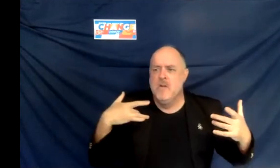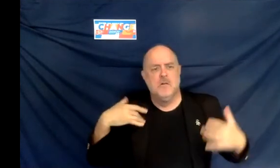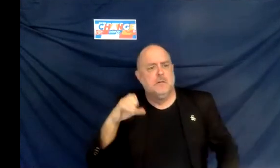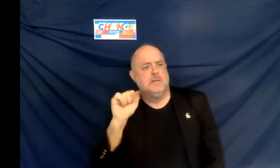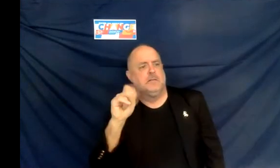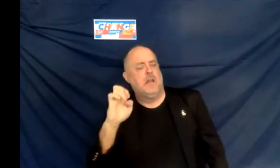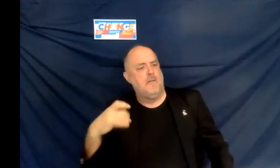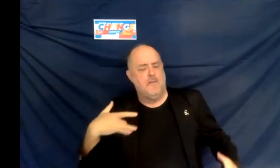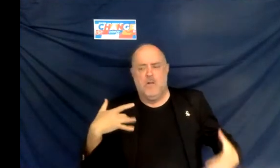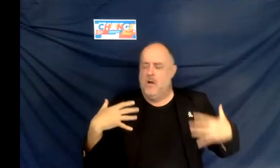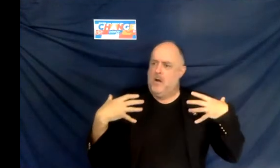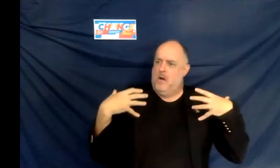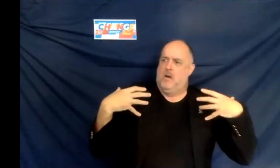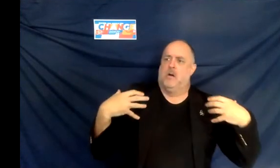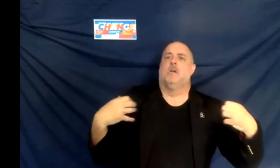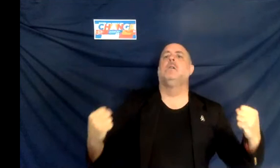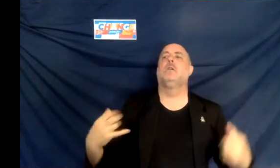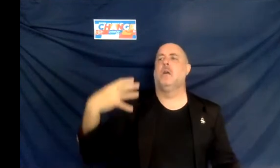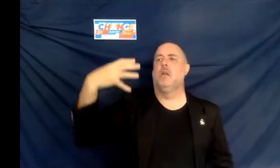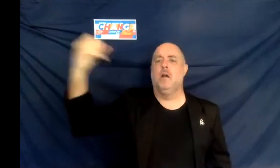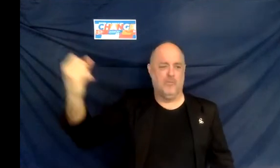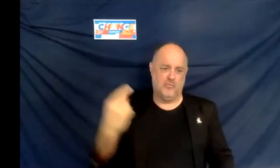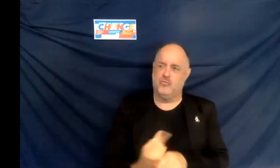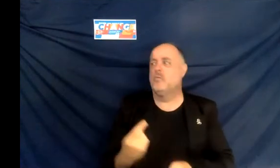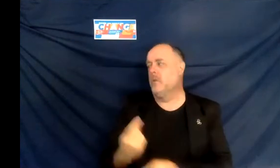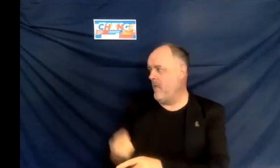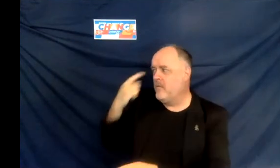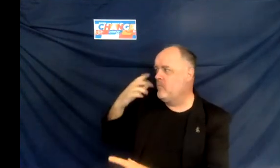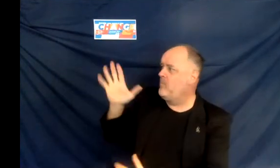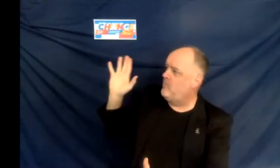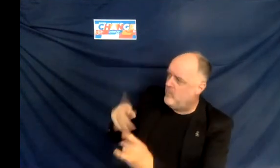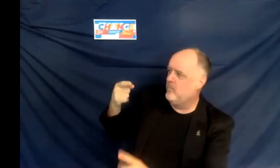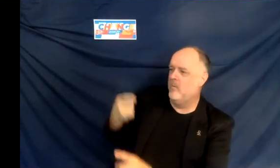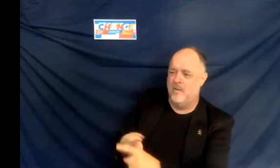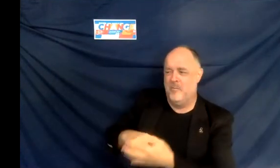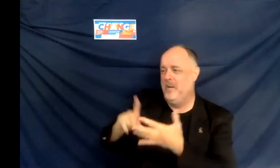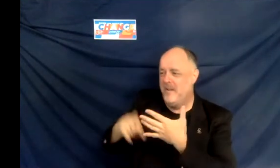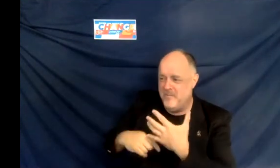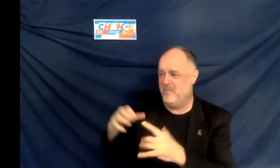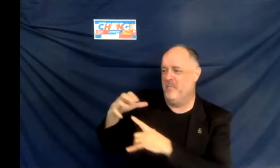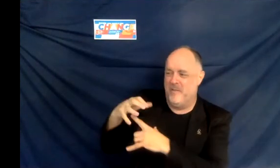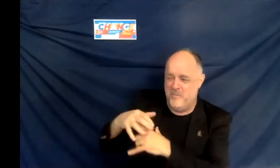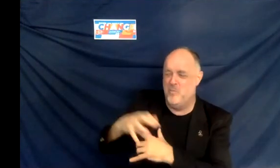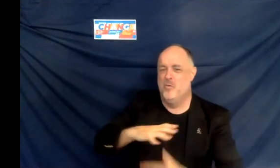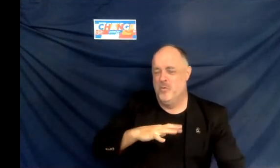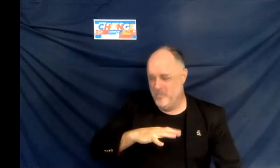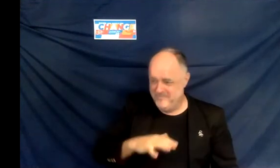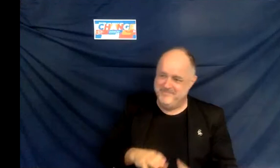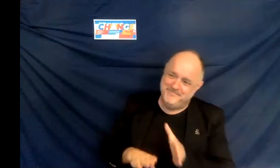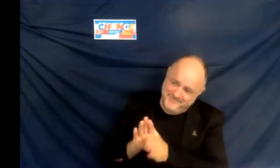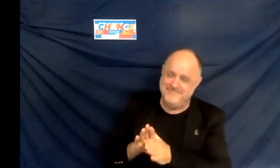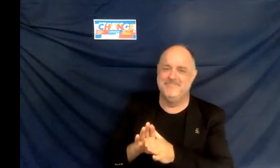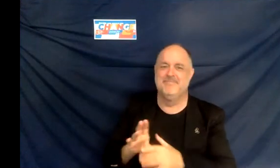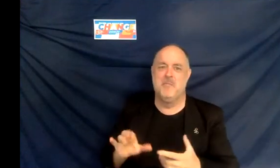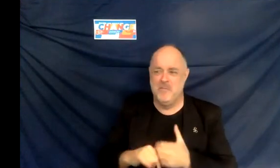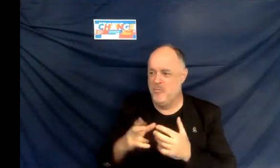No, that's a great point. Yeah, I think recreational cycling and especially weekend cycling has probably boomed the most as people